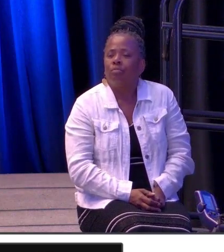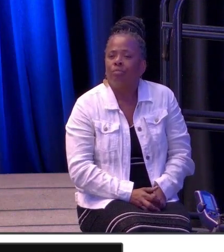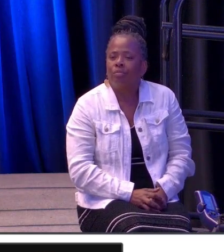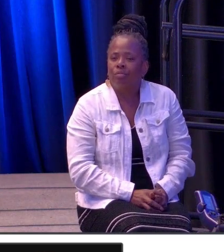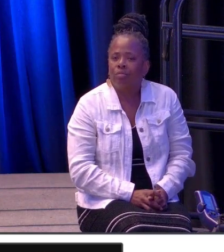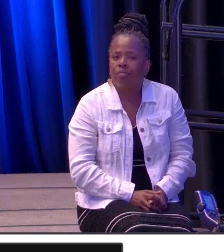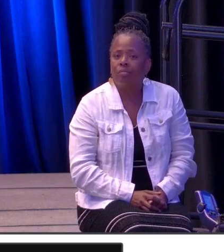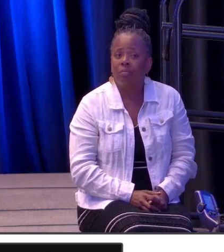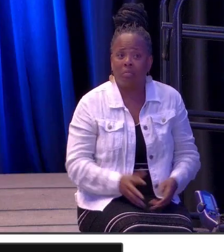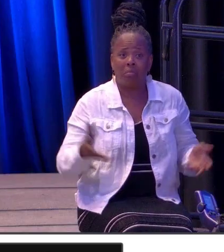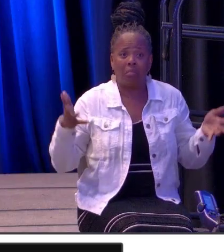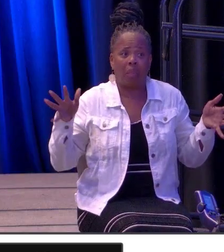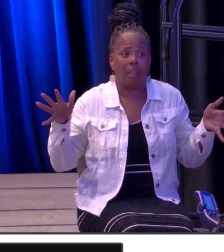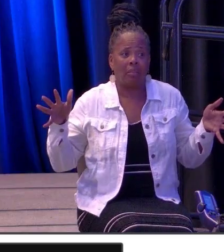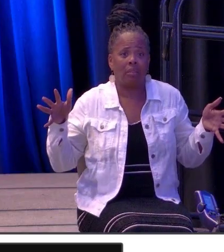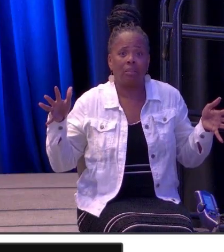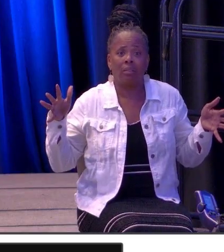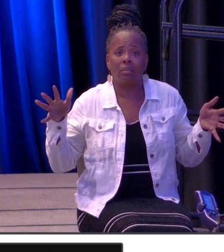that it?